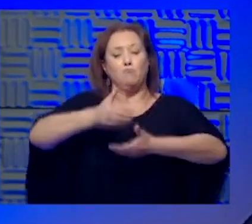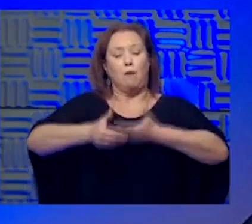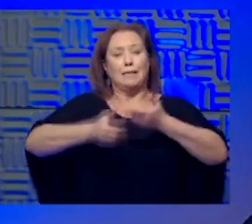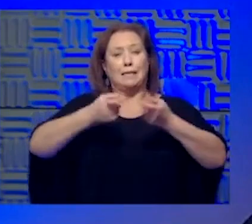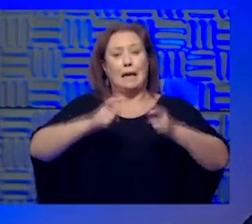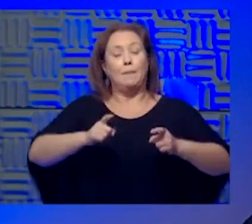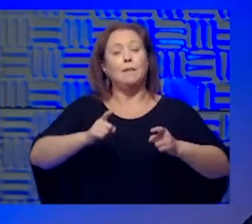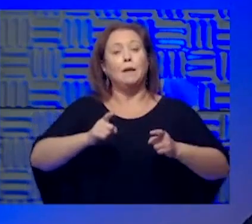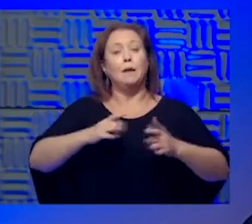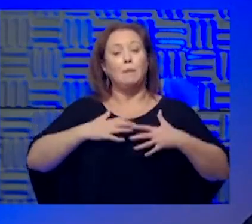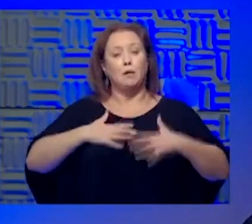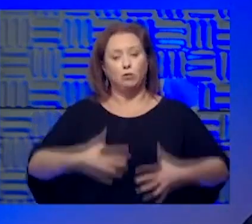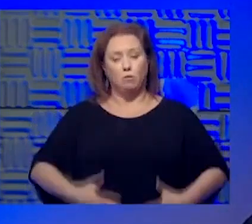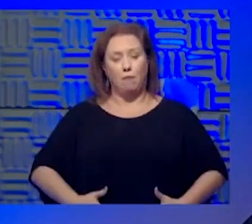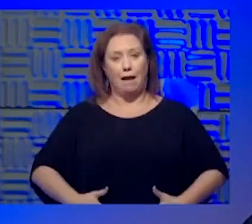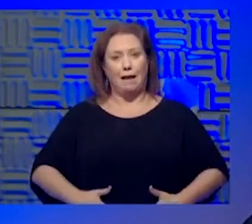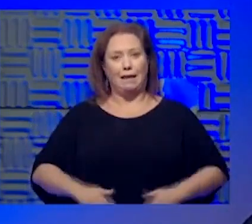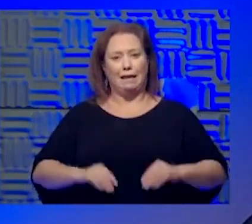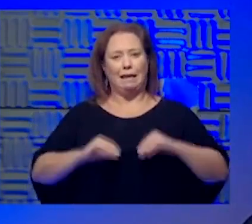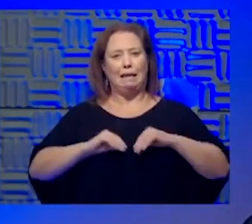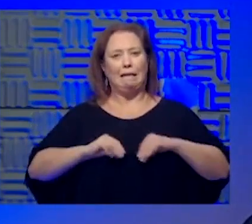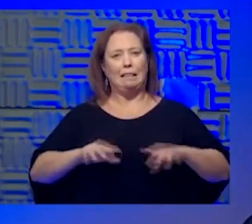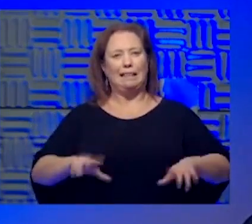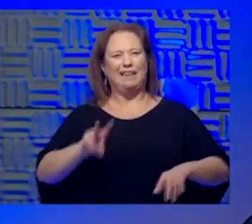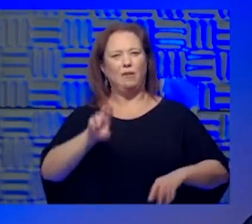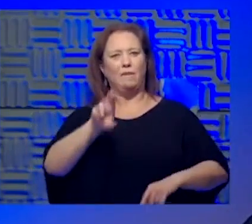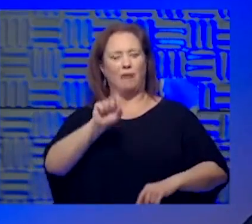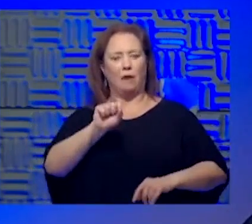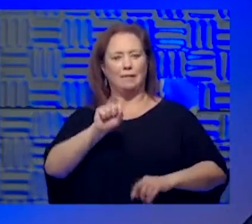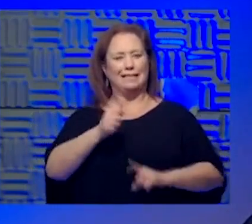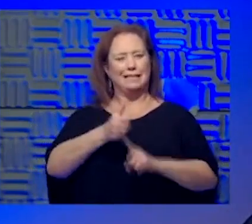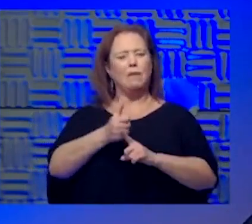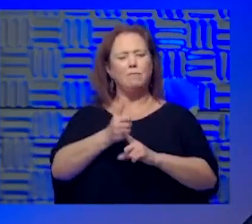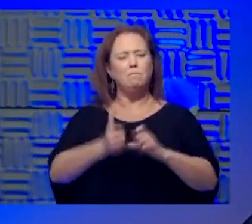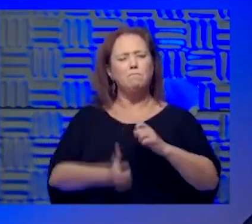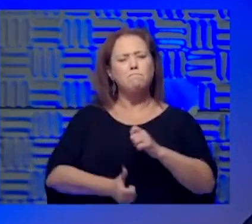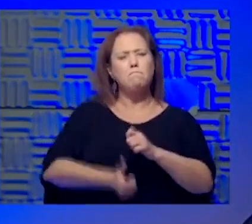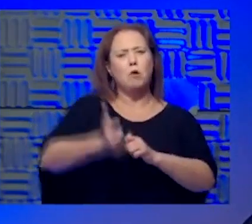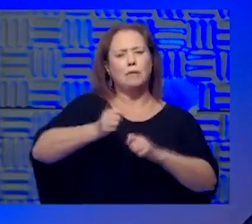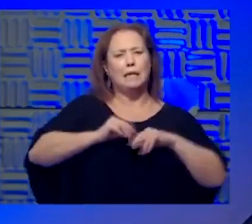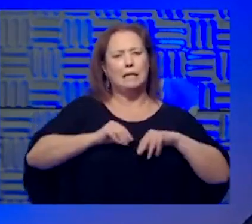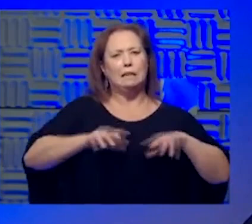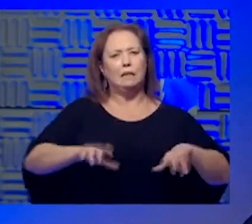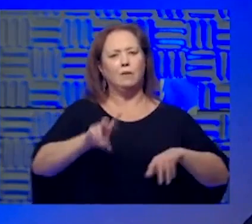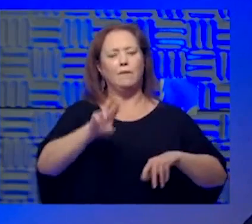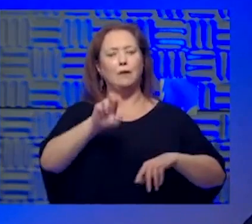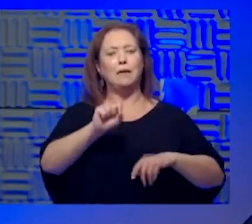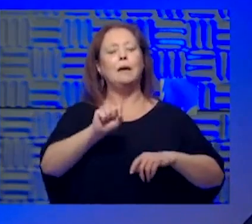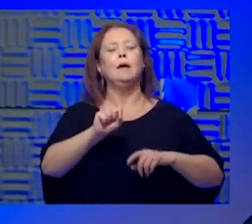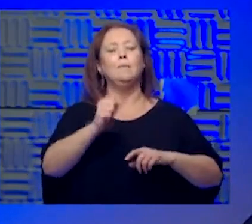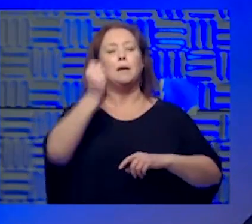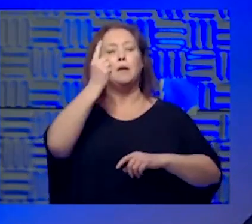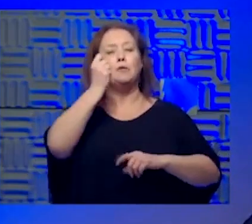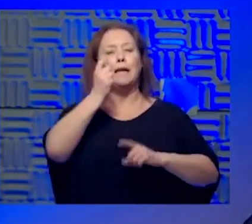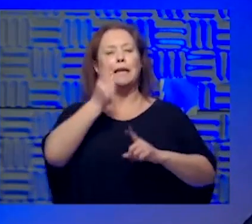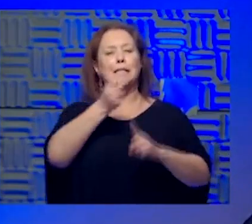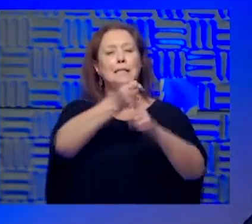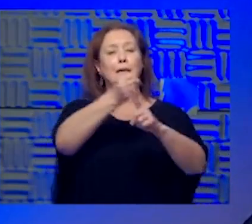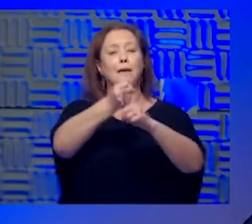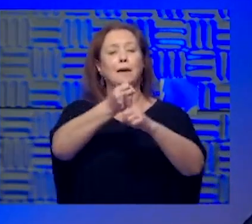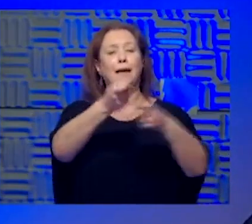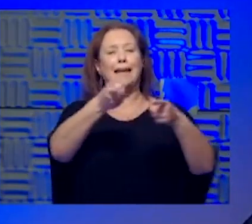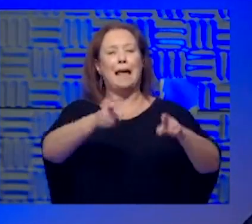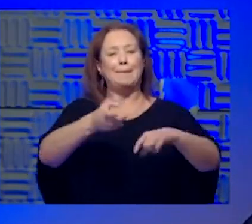your body, is able to clear the virus itself for the most part. And then it's everything that comes after. So they have looked at patients